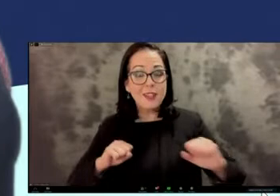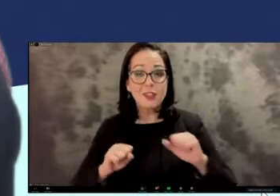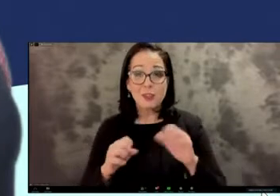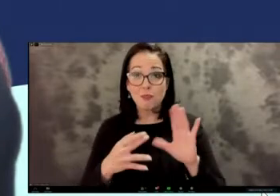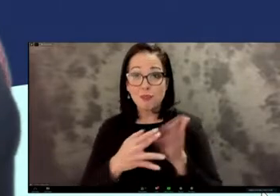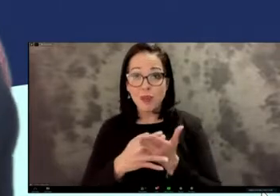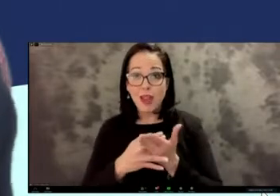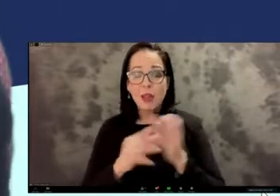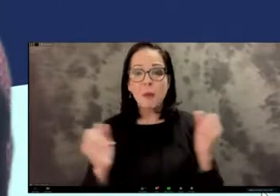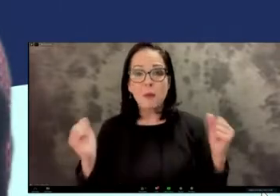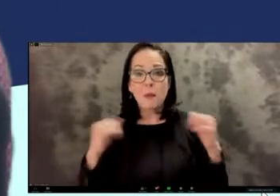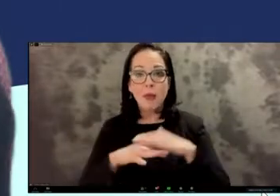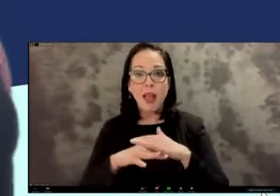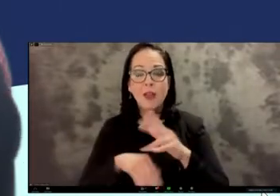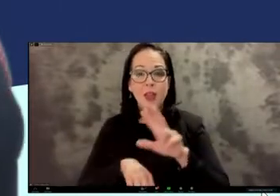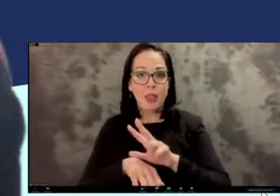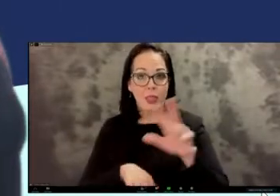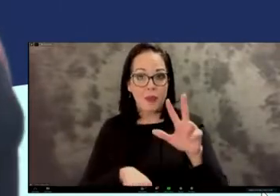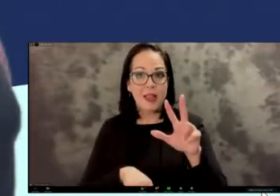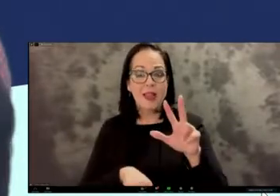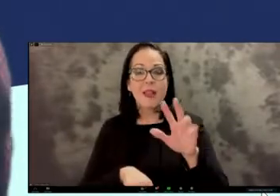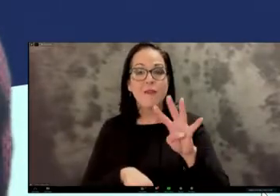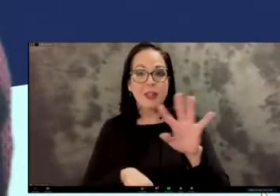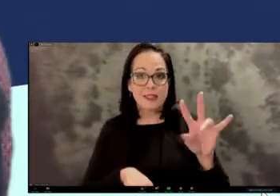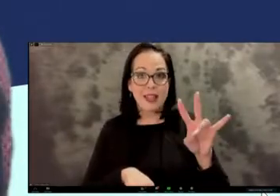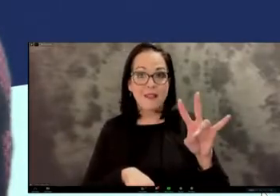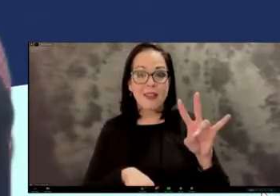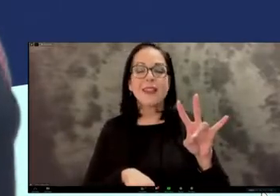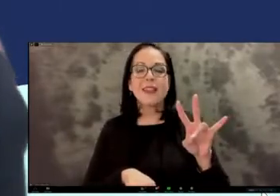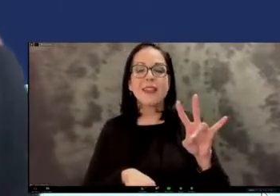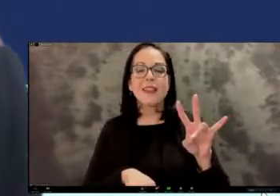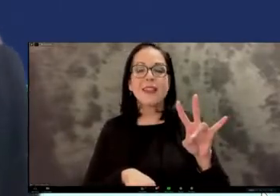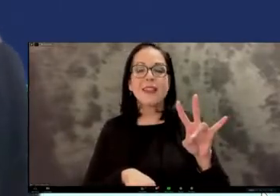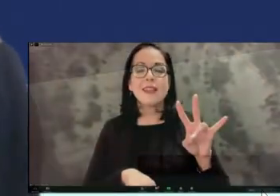be back at 3:47 Eastern Standard Time.